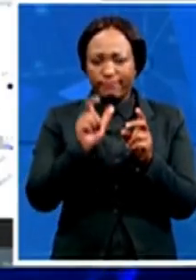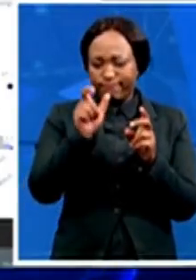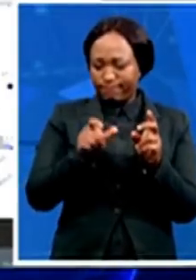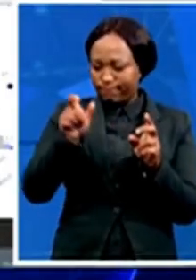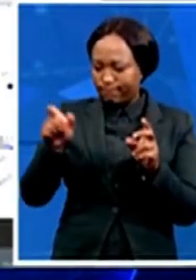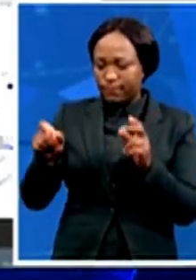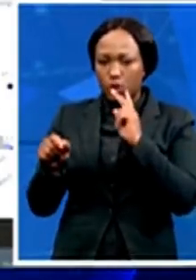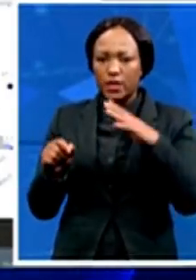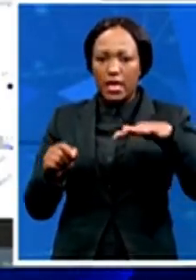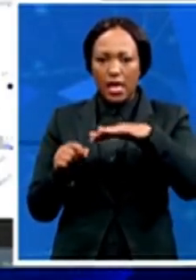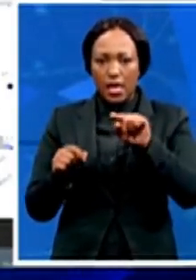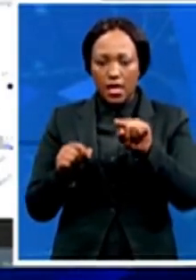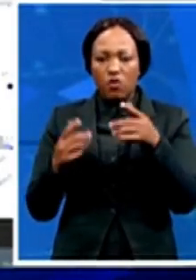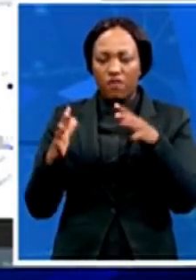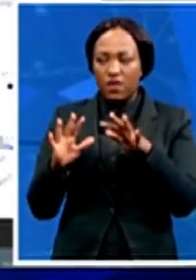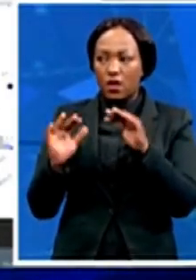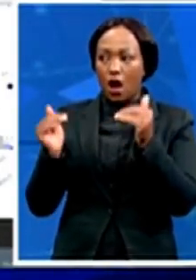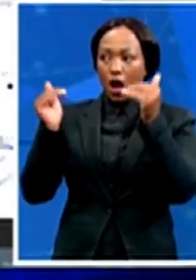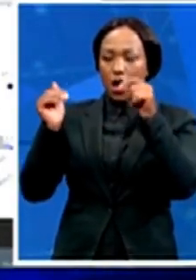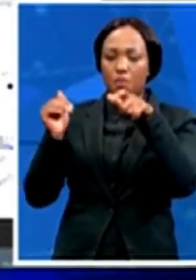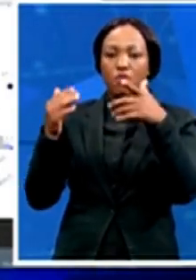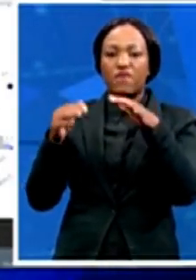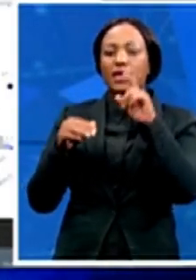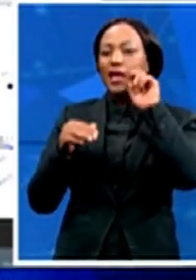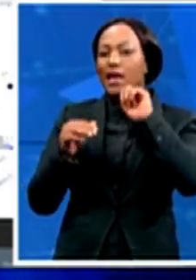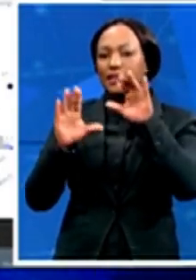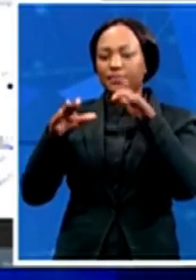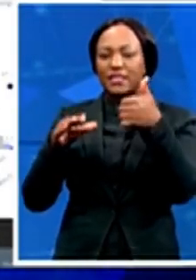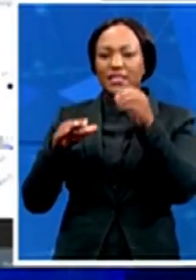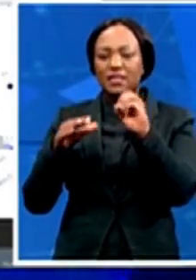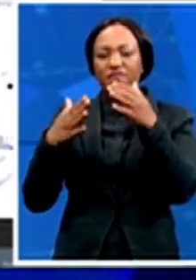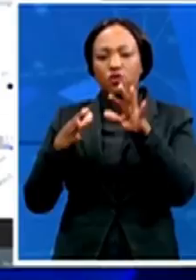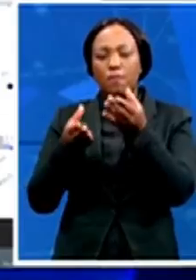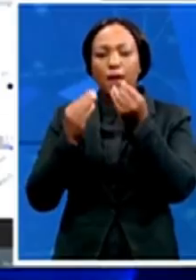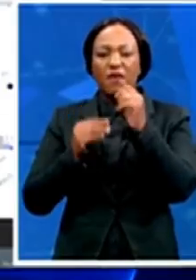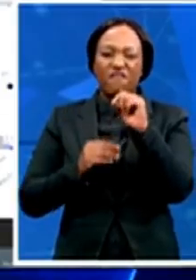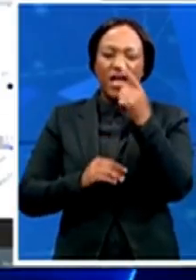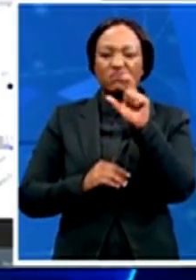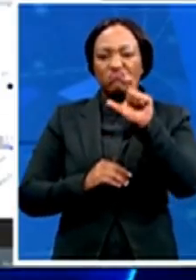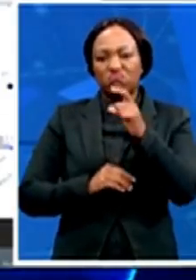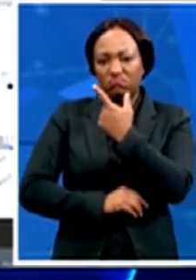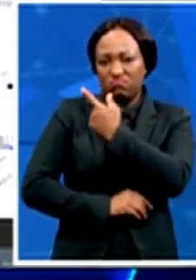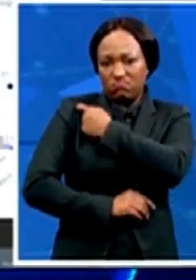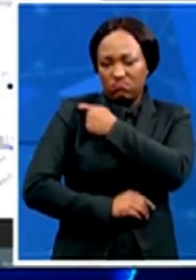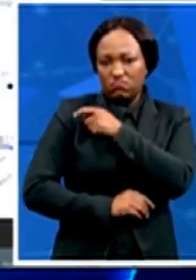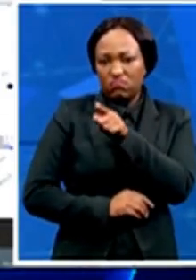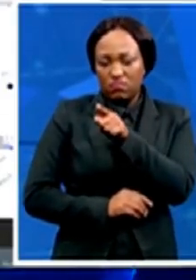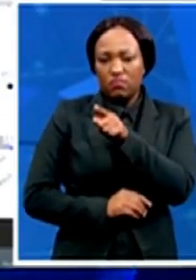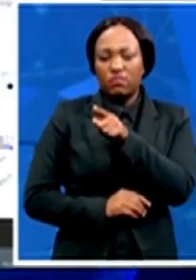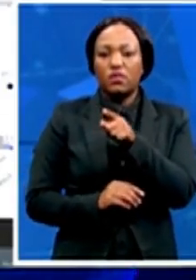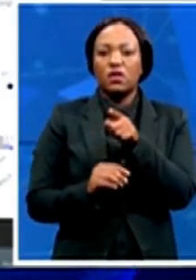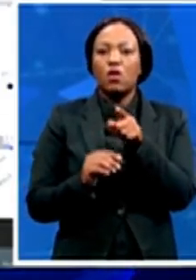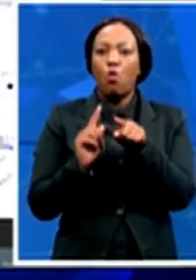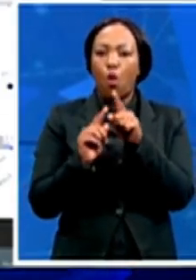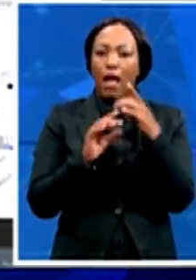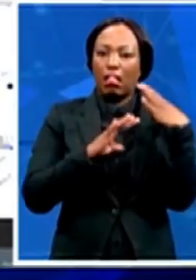over 60 that has at least had one dose or are closing to that of vaccine is Overberg, because 73% of the people in